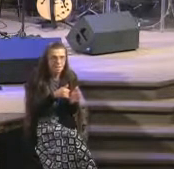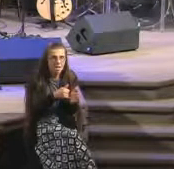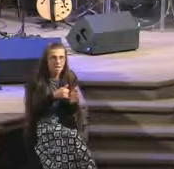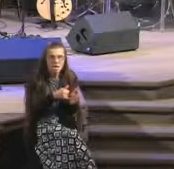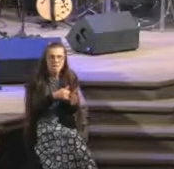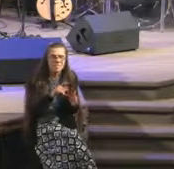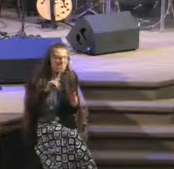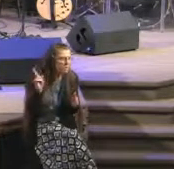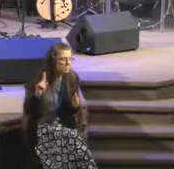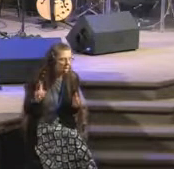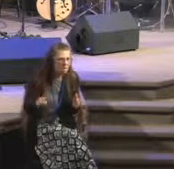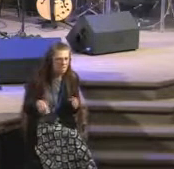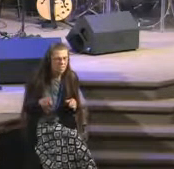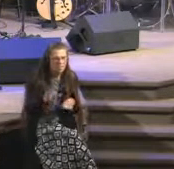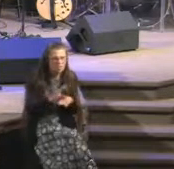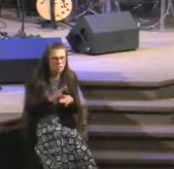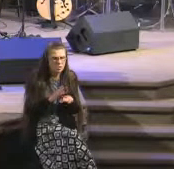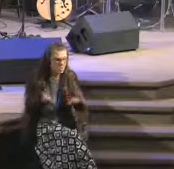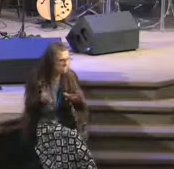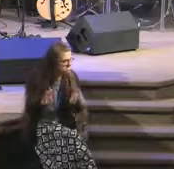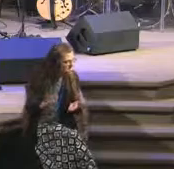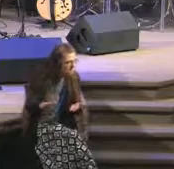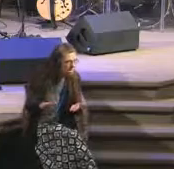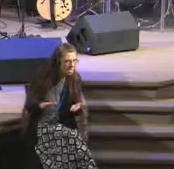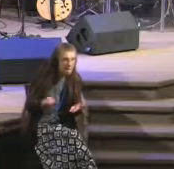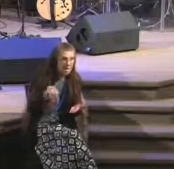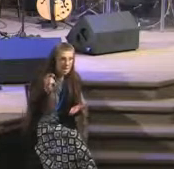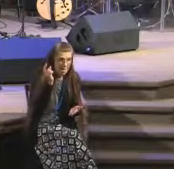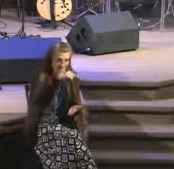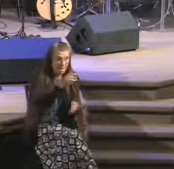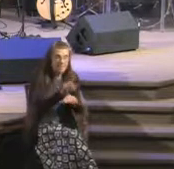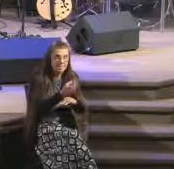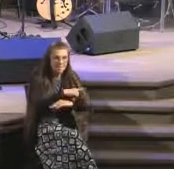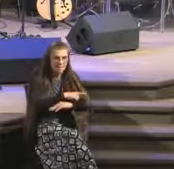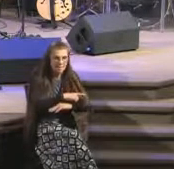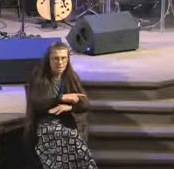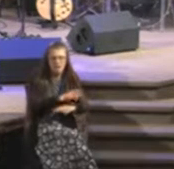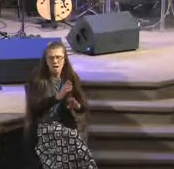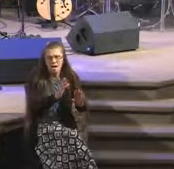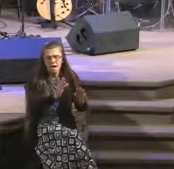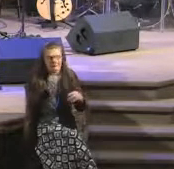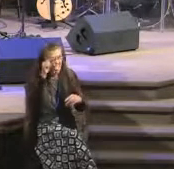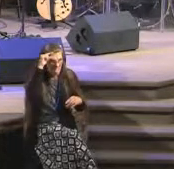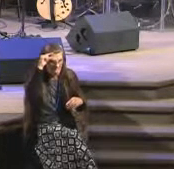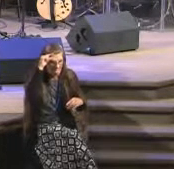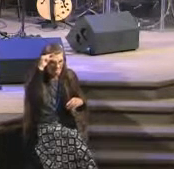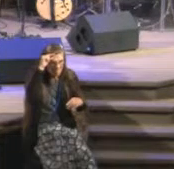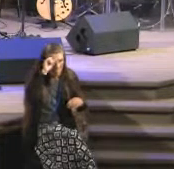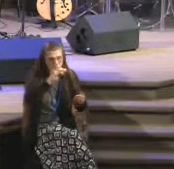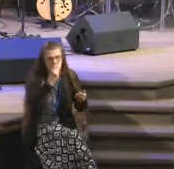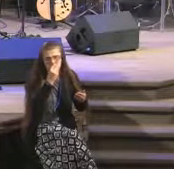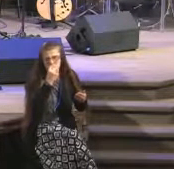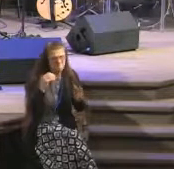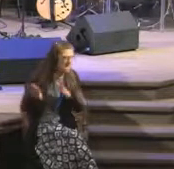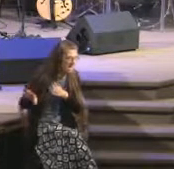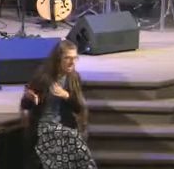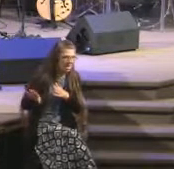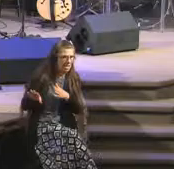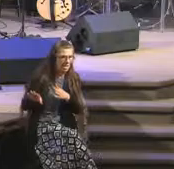spite of a church that was dead in that day, in spite of a government that was corrupt, and in spite